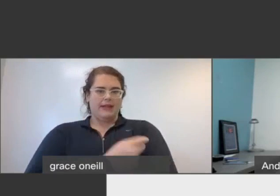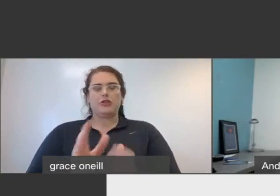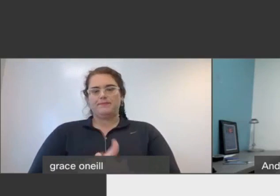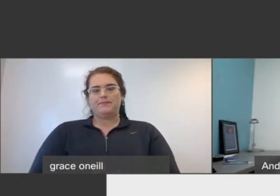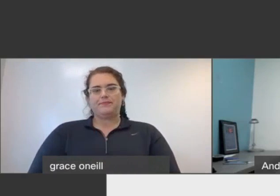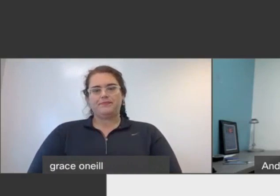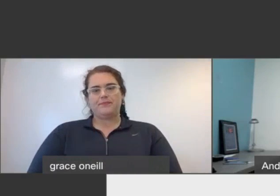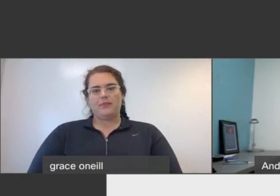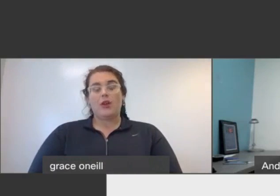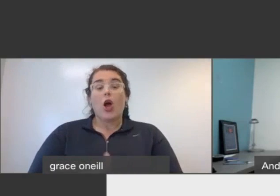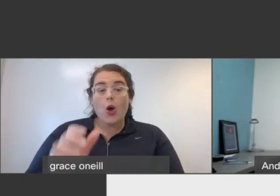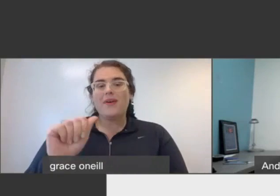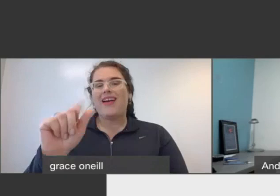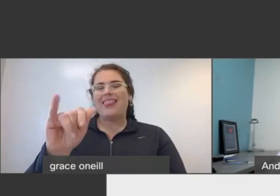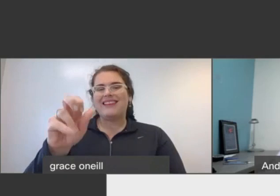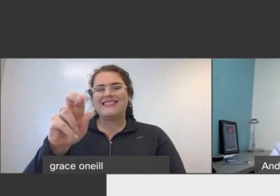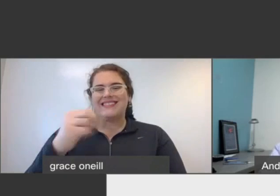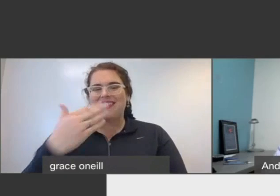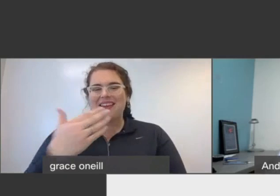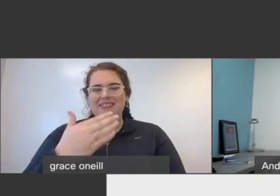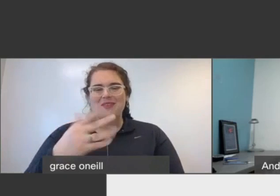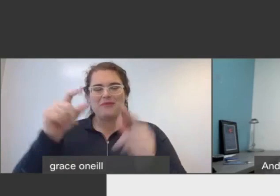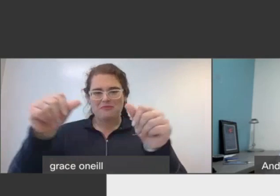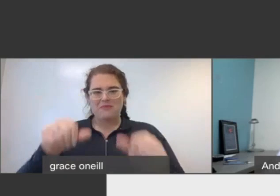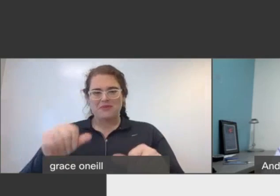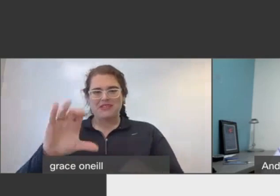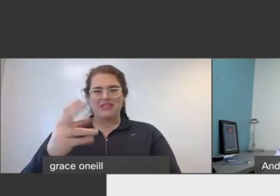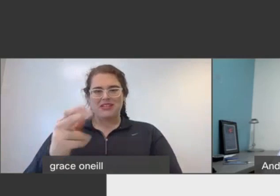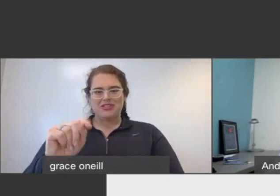Thank you, Allison. And all